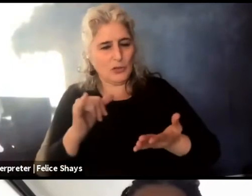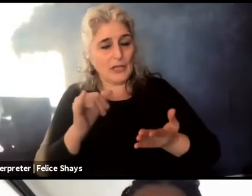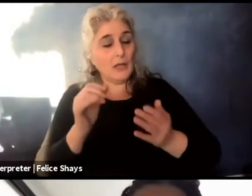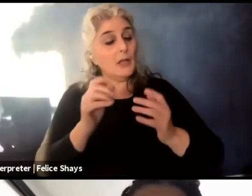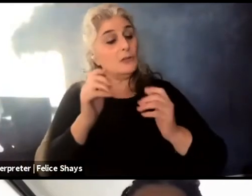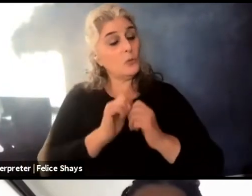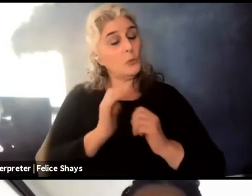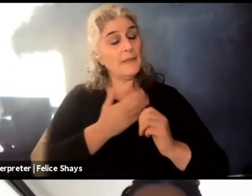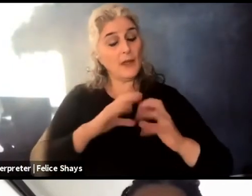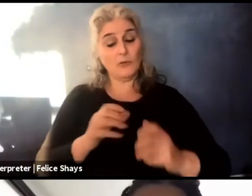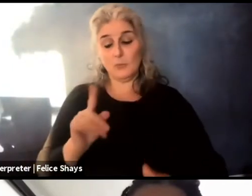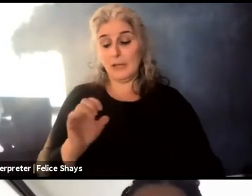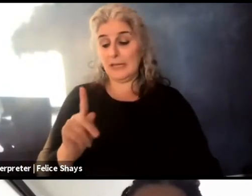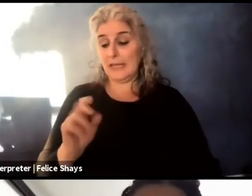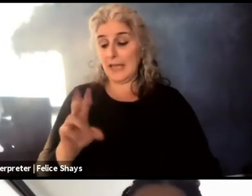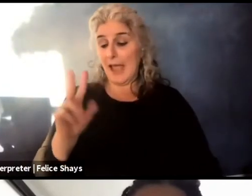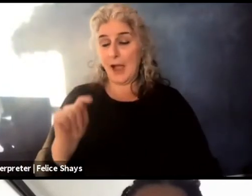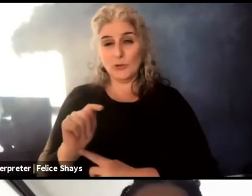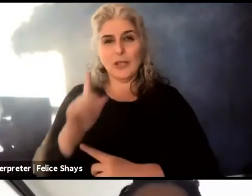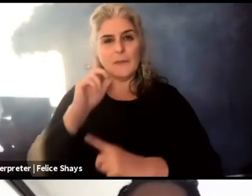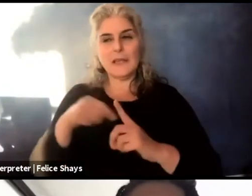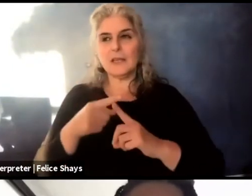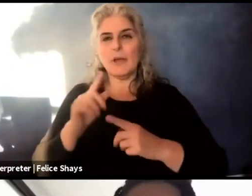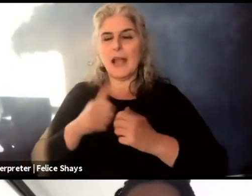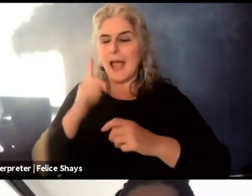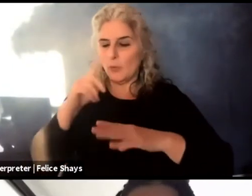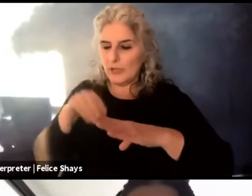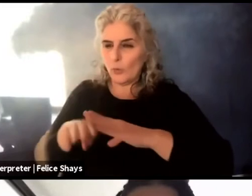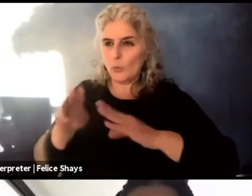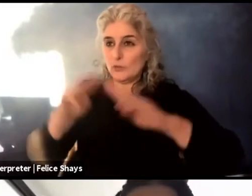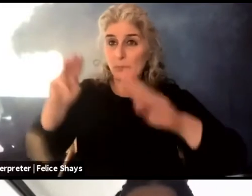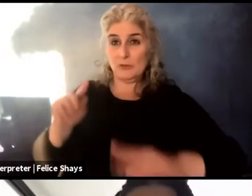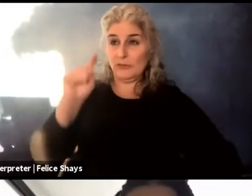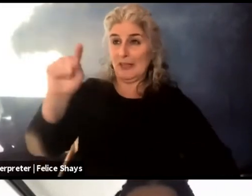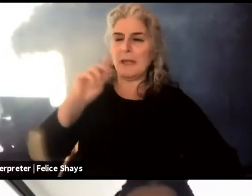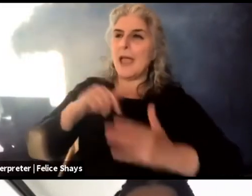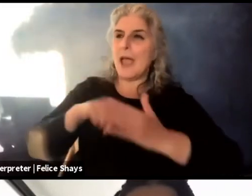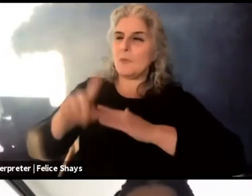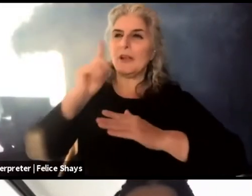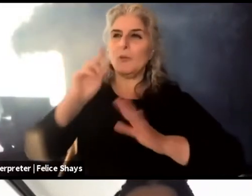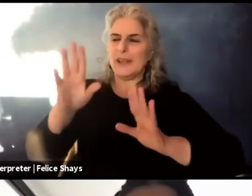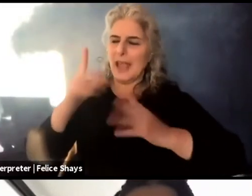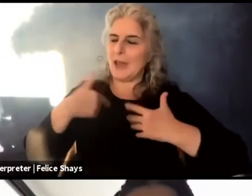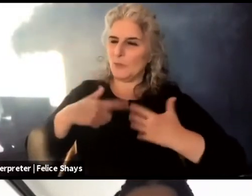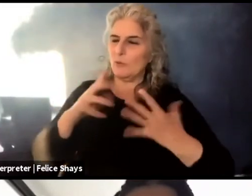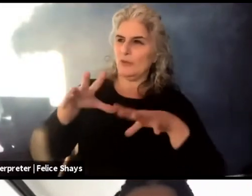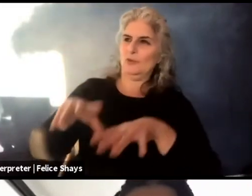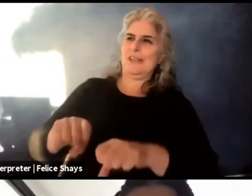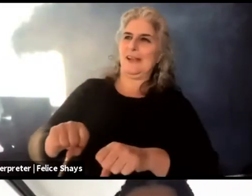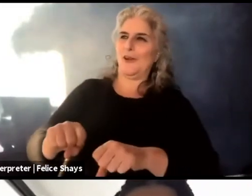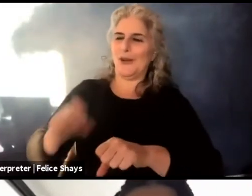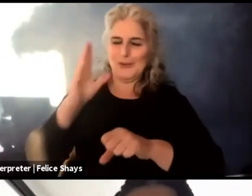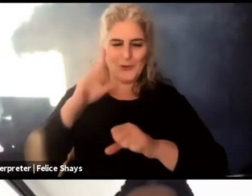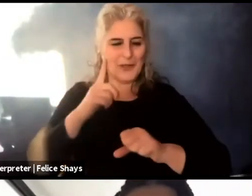like, going into museum spaces and kind of taking it back in a way of showing like our agency within like the leather,